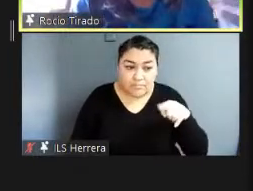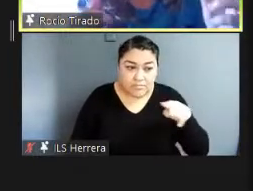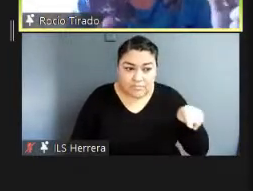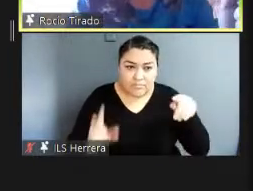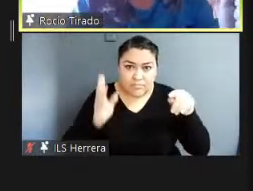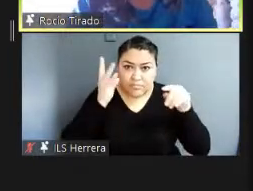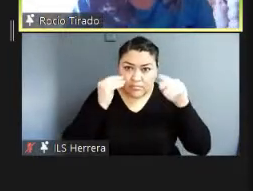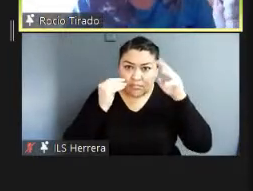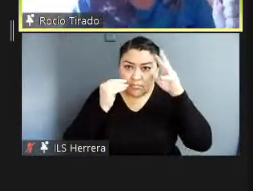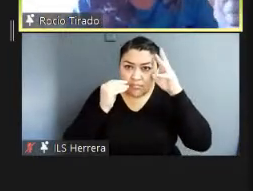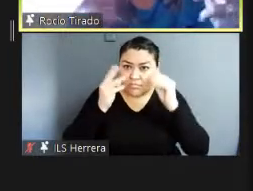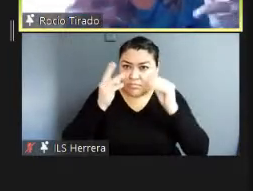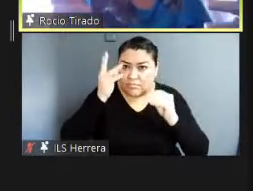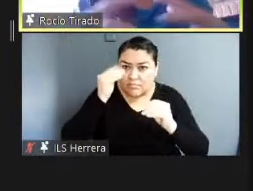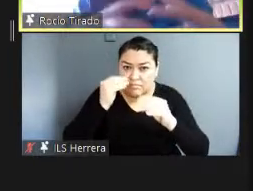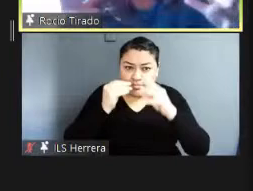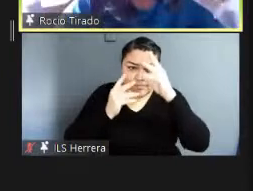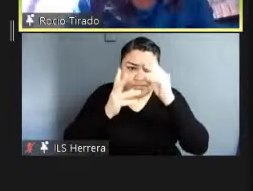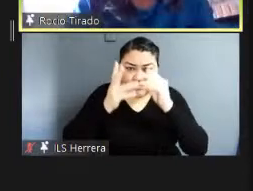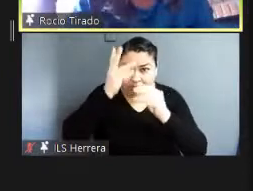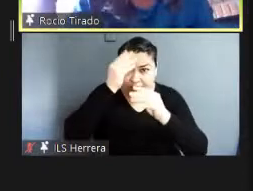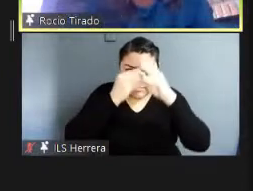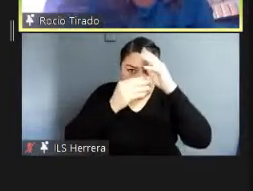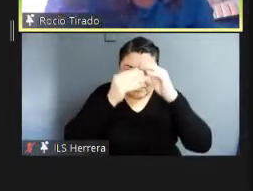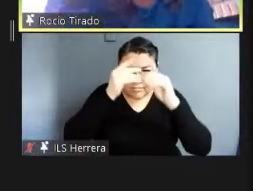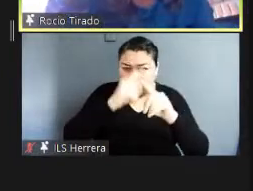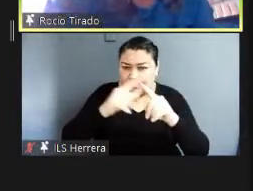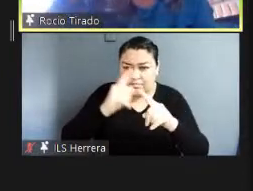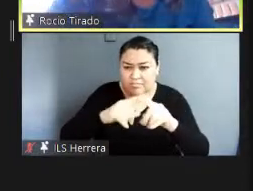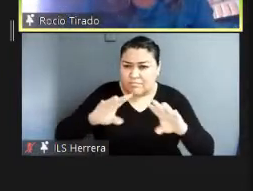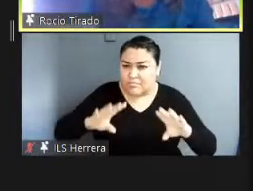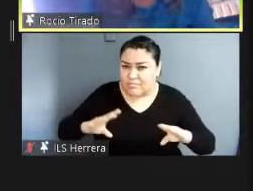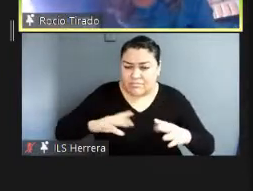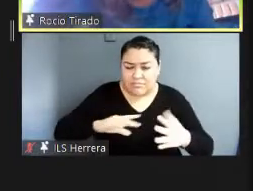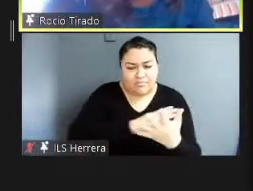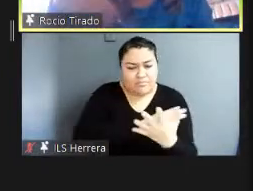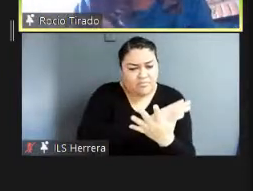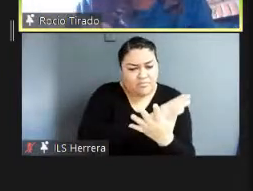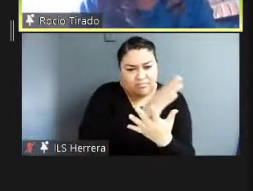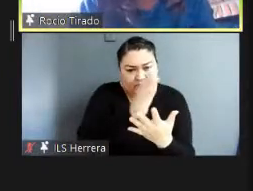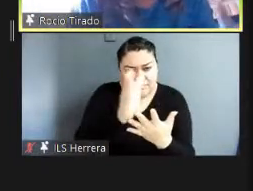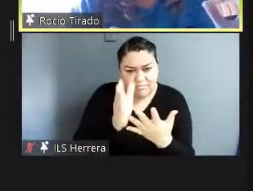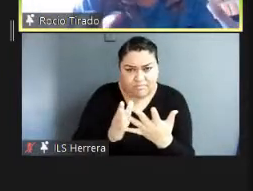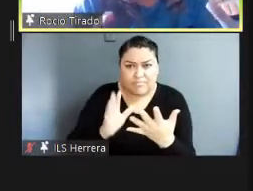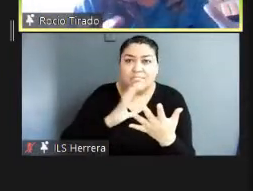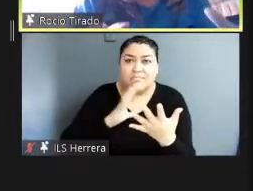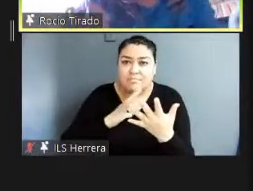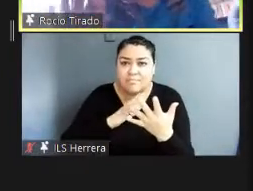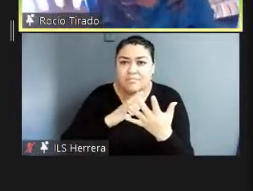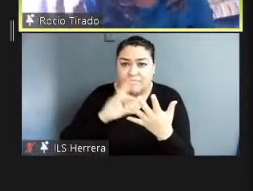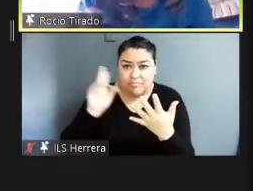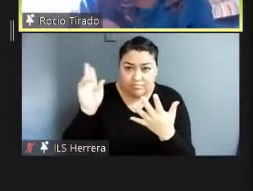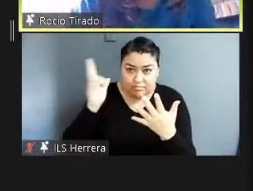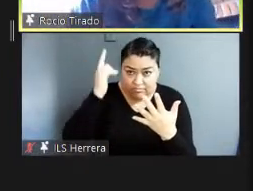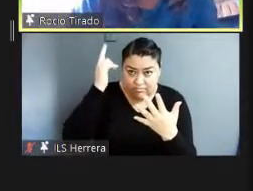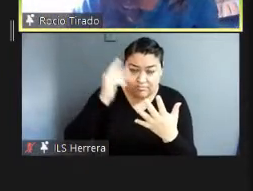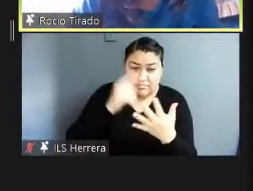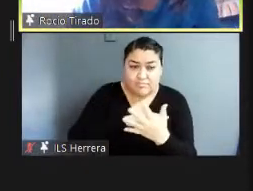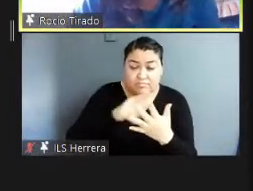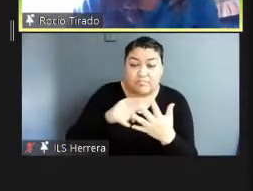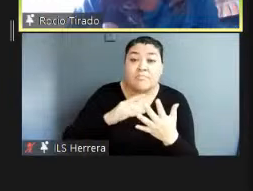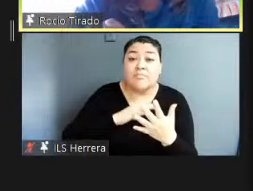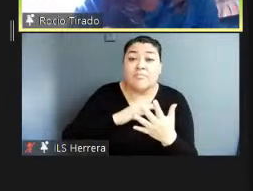Based on this timeline and based on the multidisciplinary work of the various departments that are part of the medical